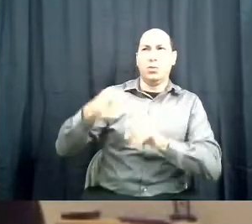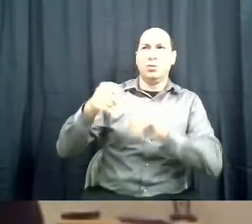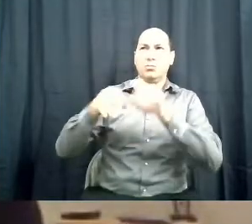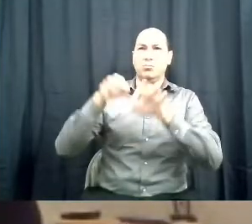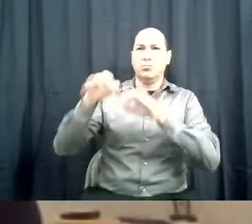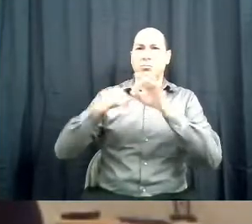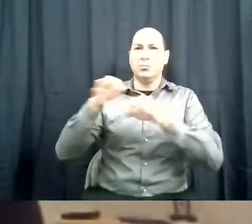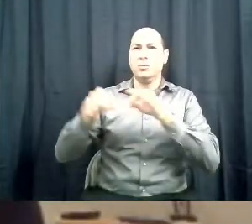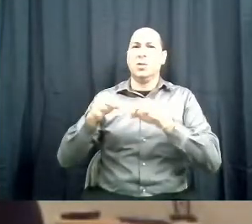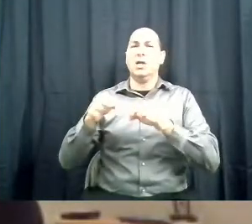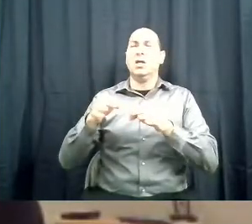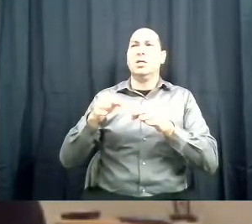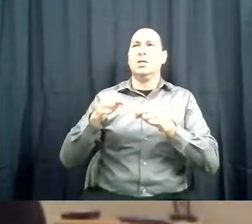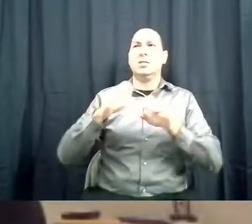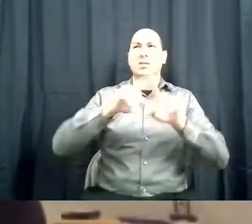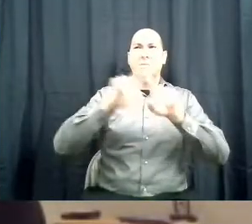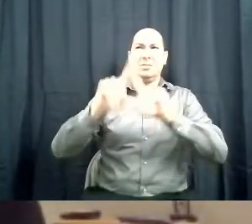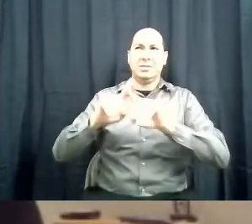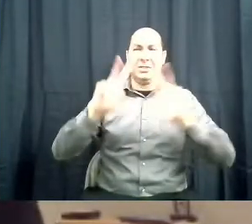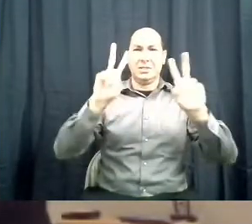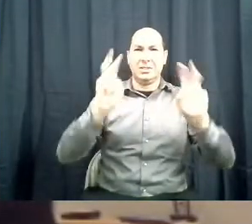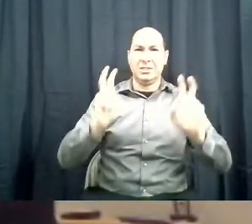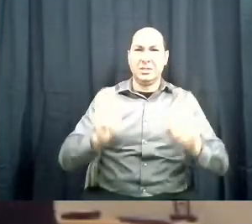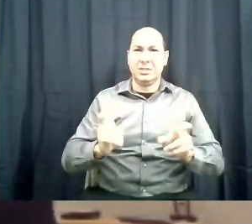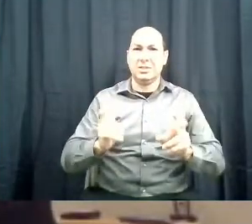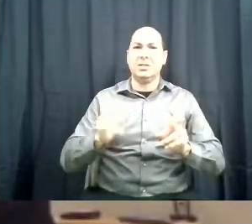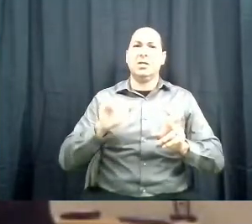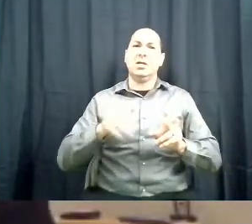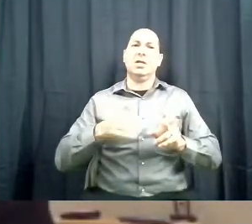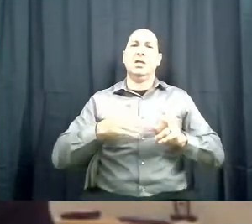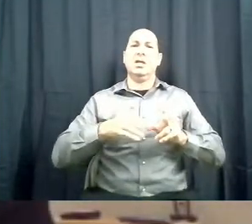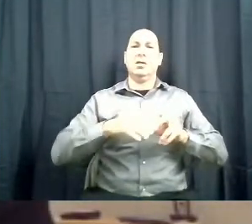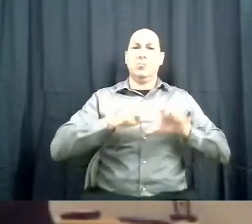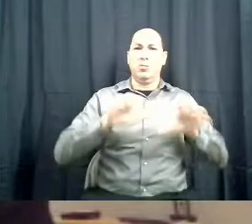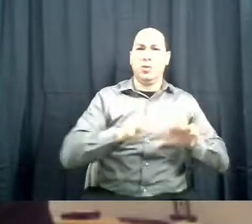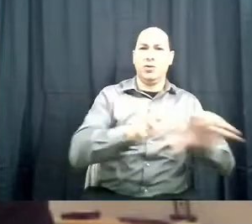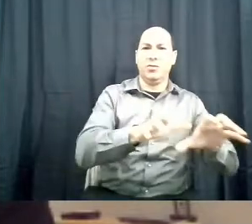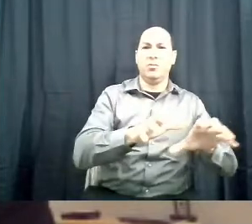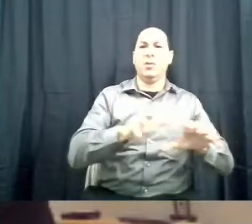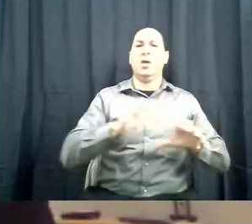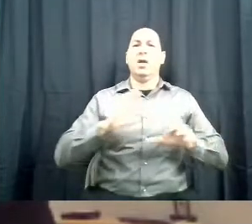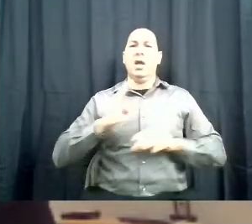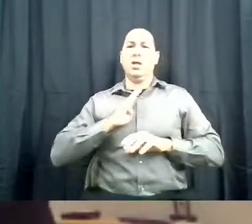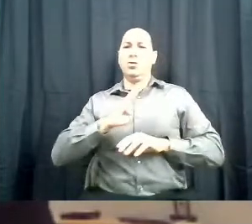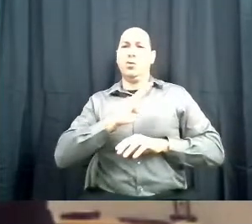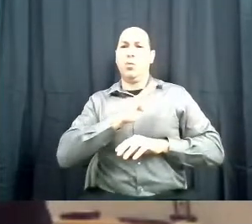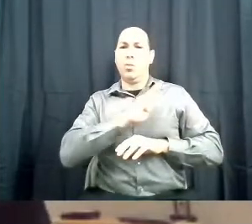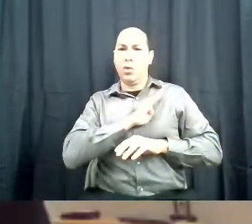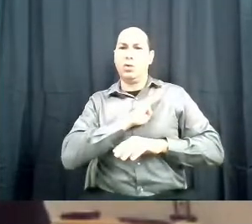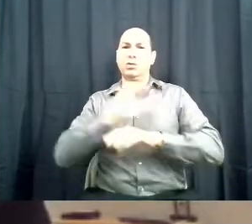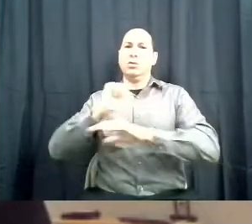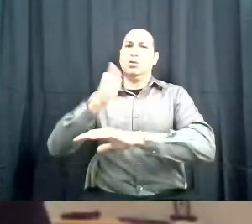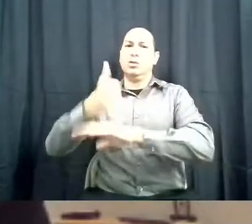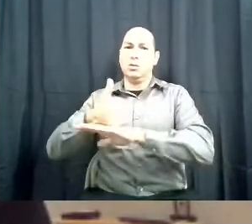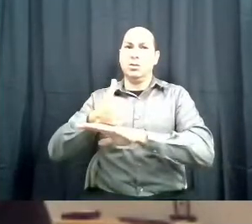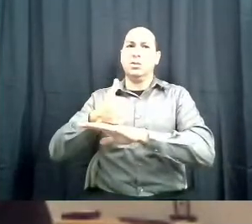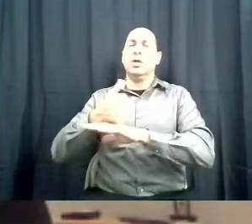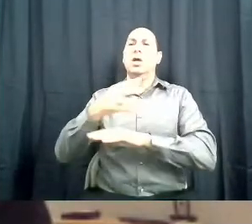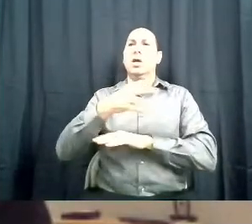areas as it relates to performance and how the board is arriving at its projections in the